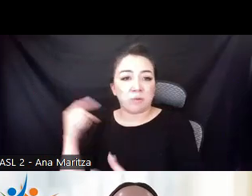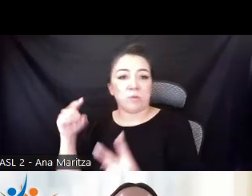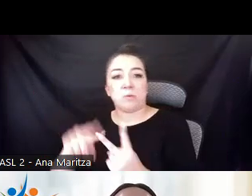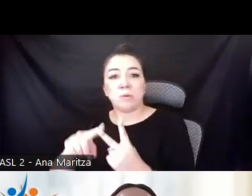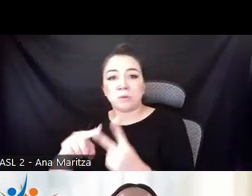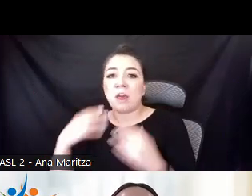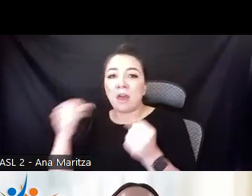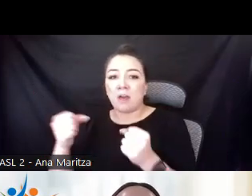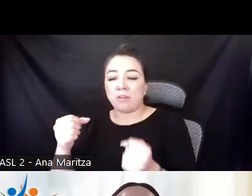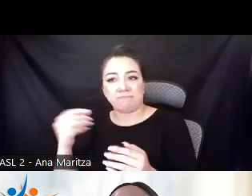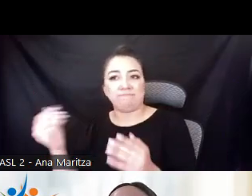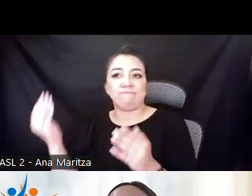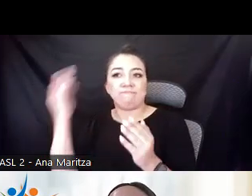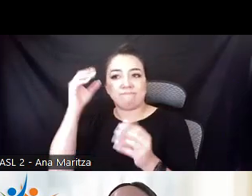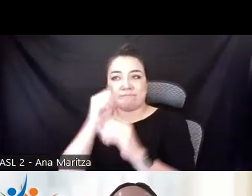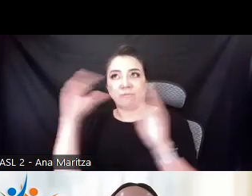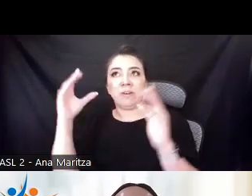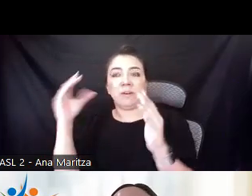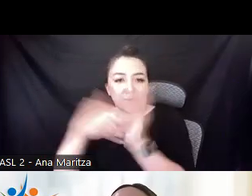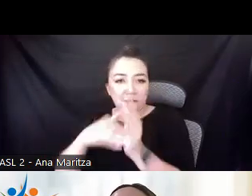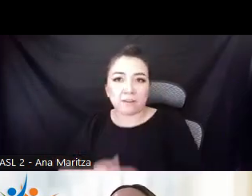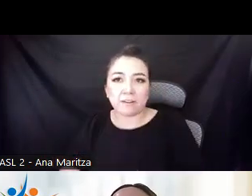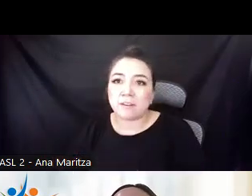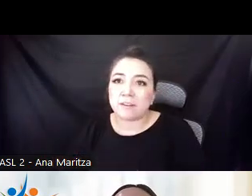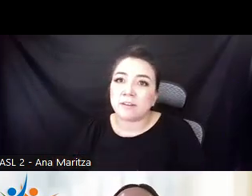Reimagined. Next slide, please.